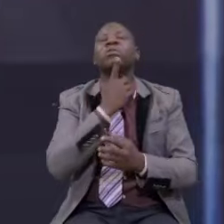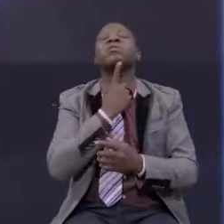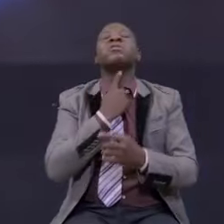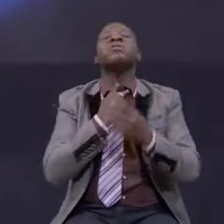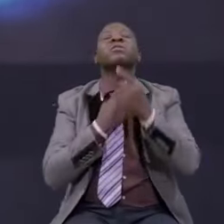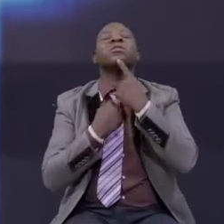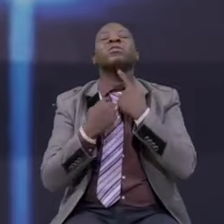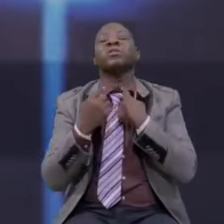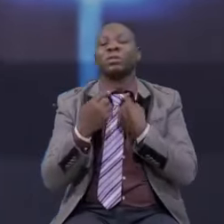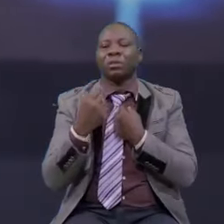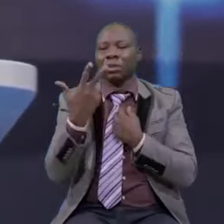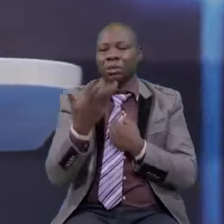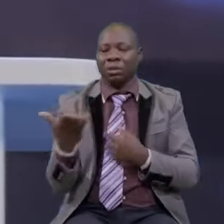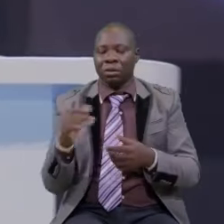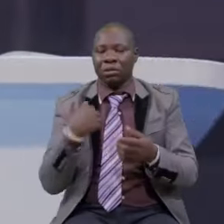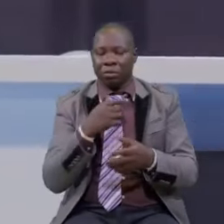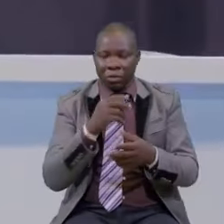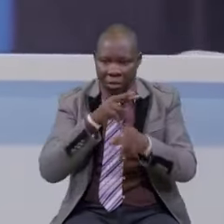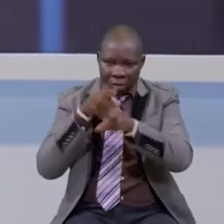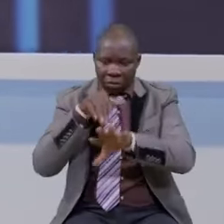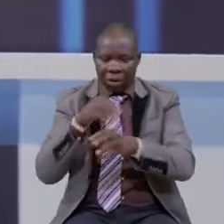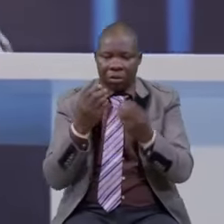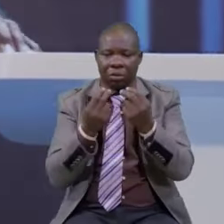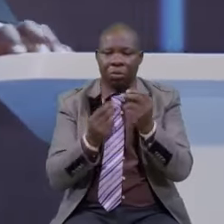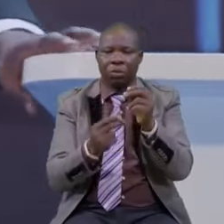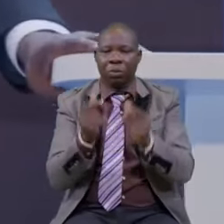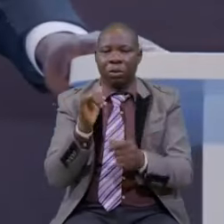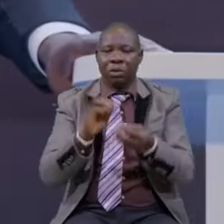Three things we're looking at quickly. Number one, the Bible.